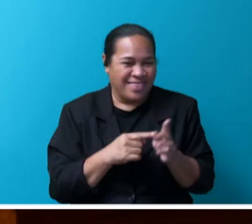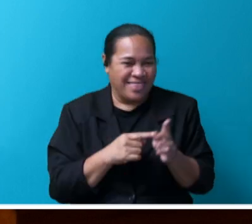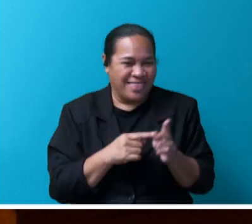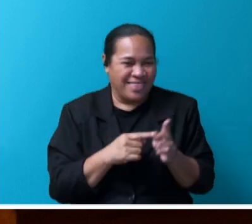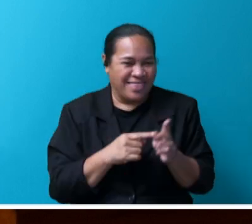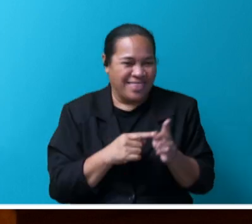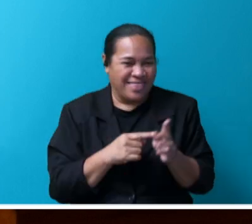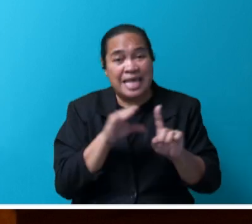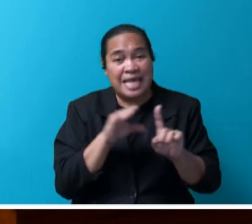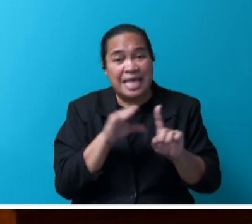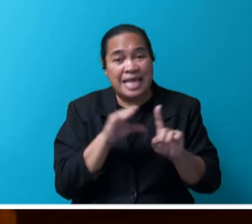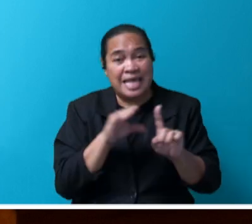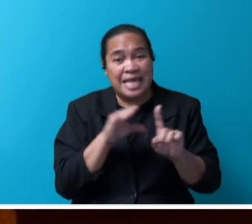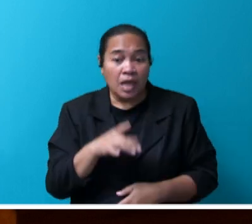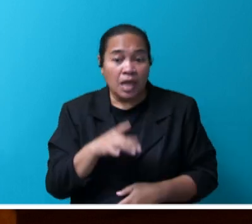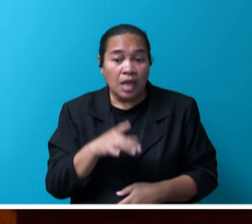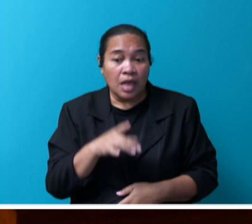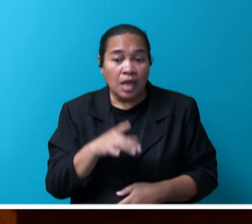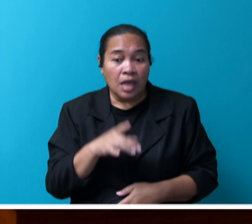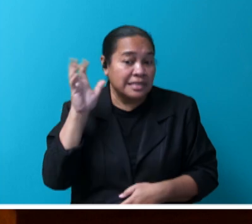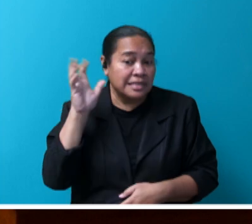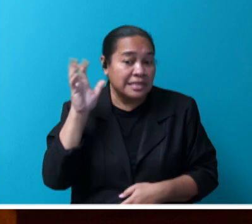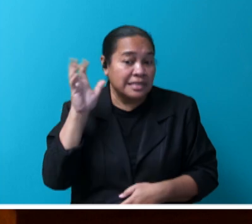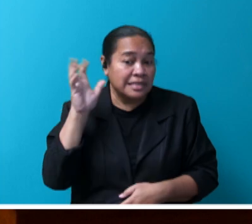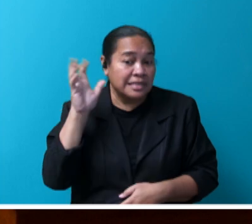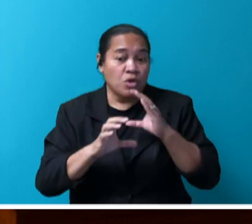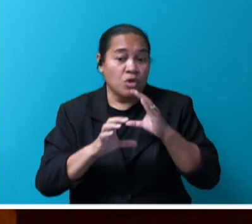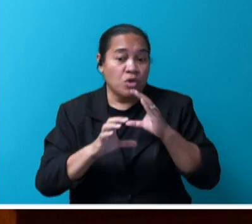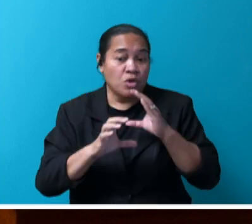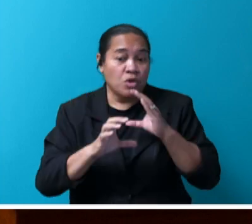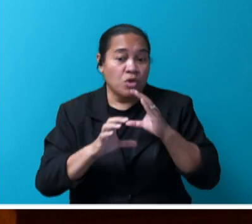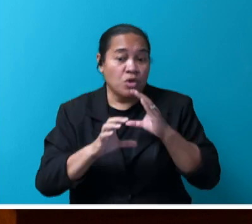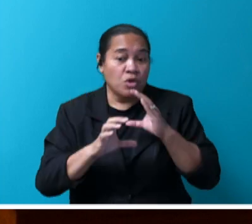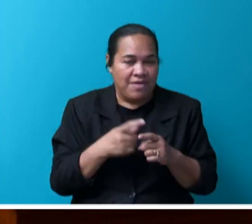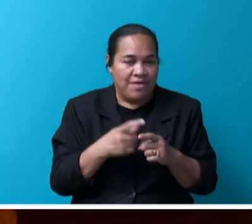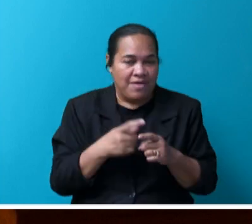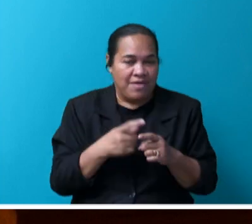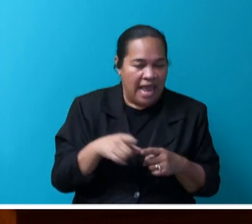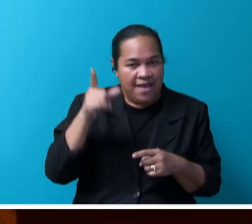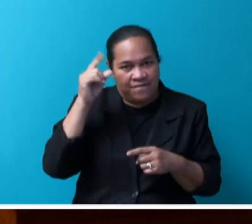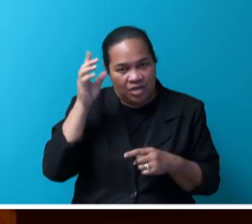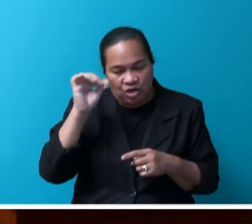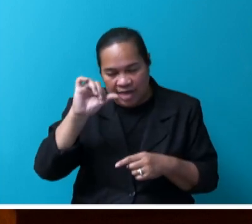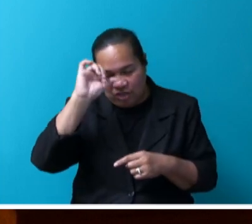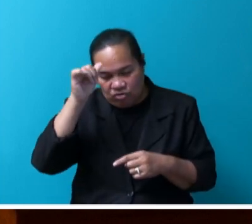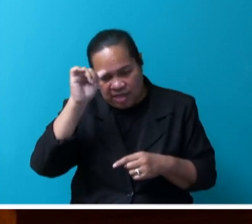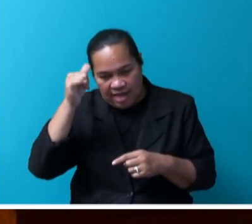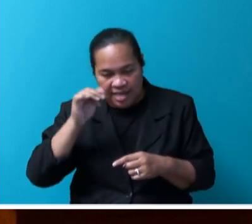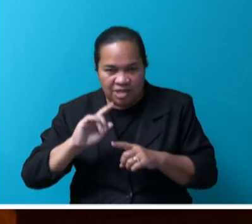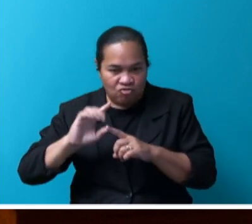government's national campaign on nation building and development, a whole of society effort to combat